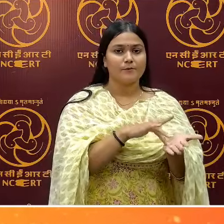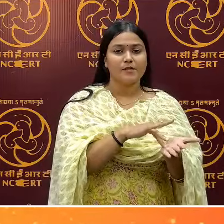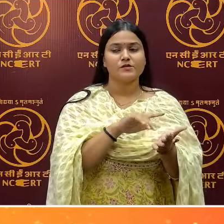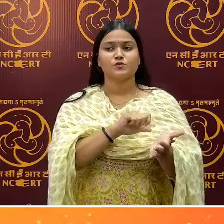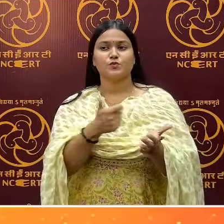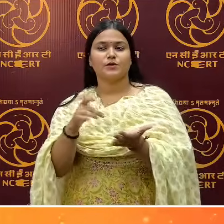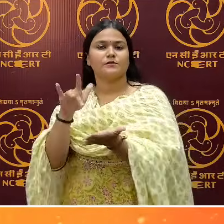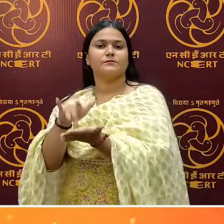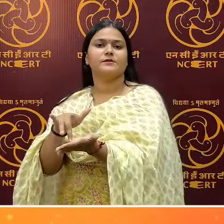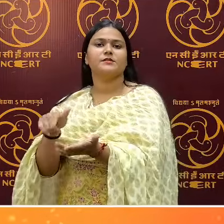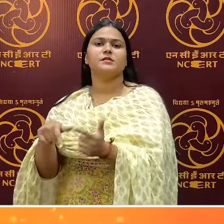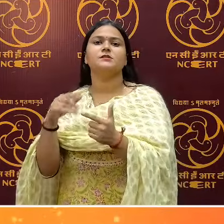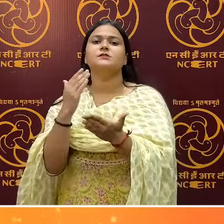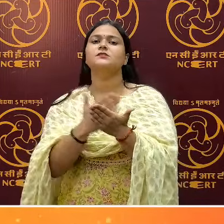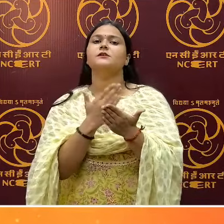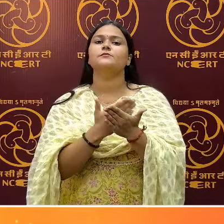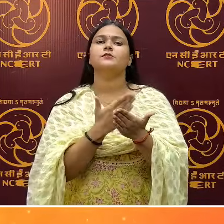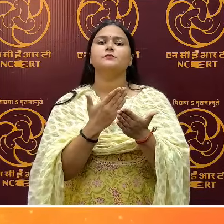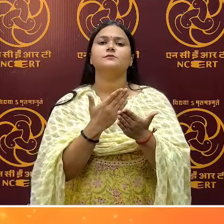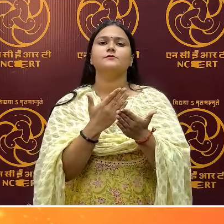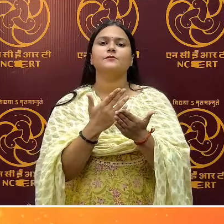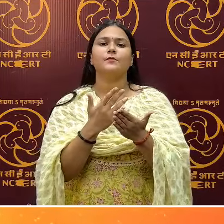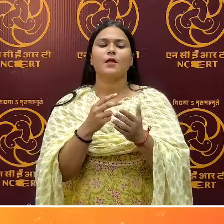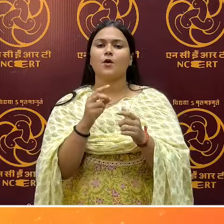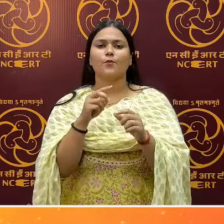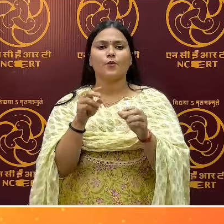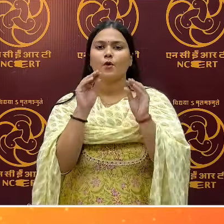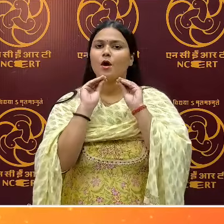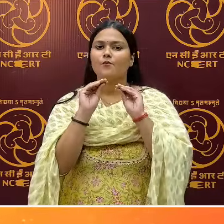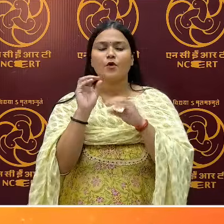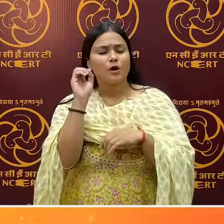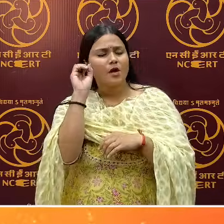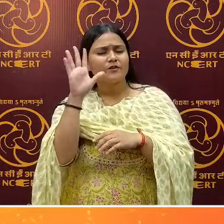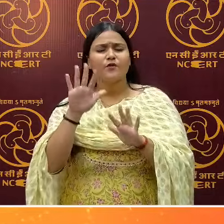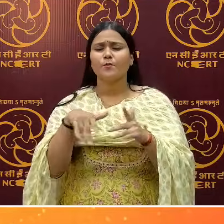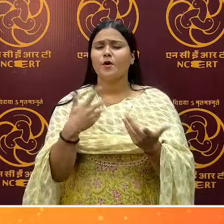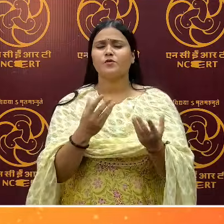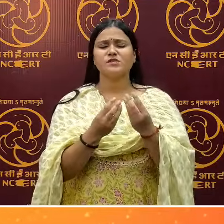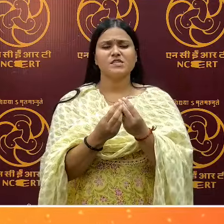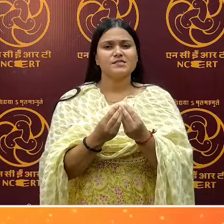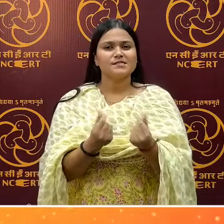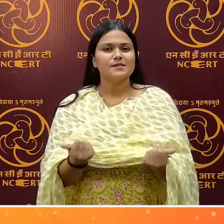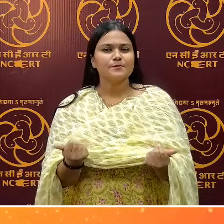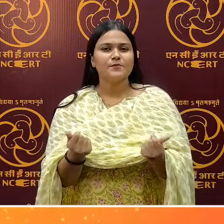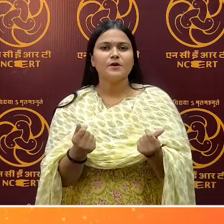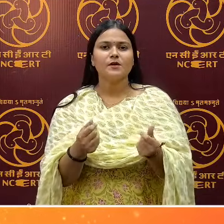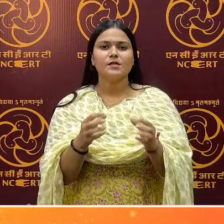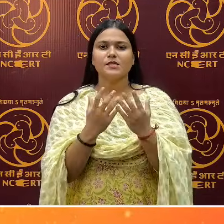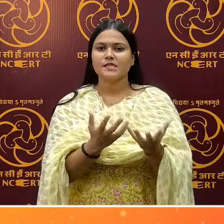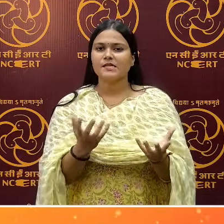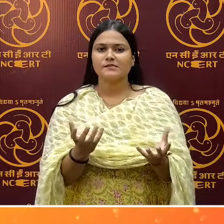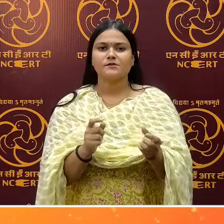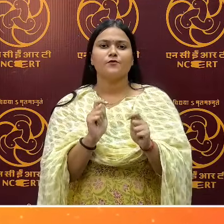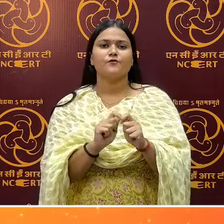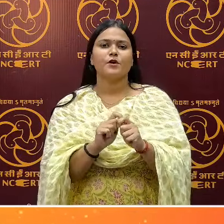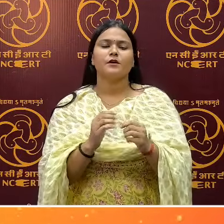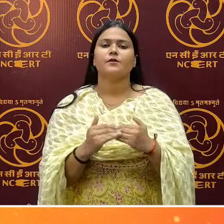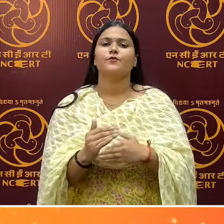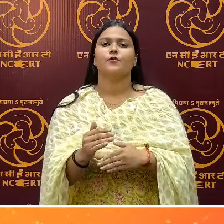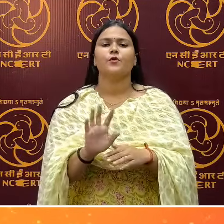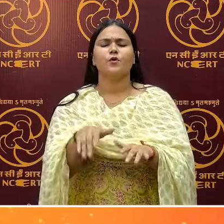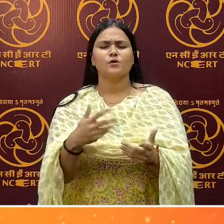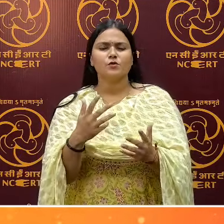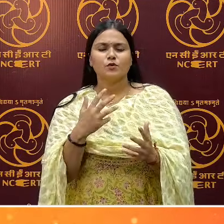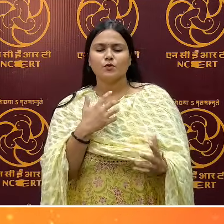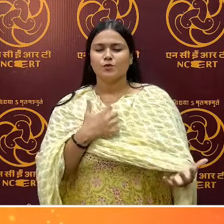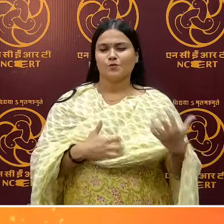So this chapter is not only telling them about how these simple things around them are working, but also to raise their